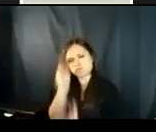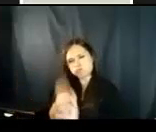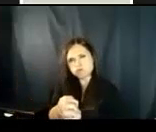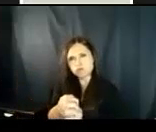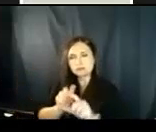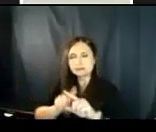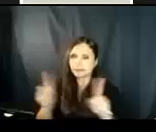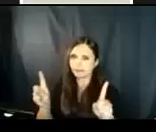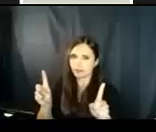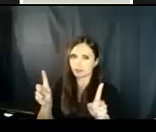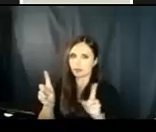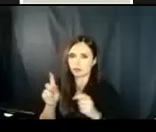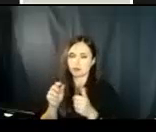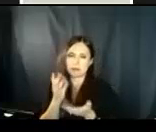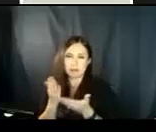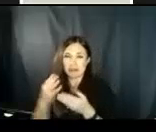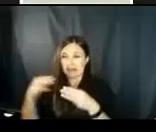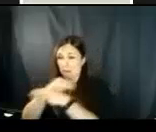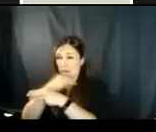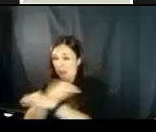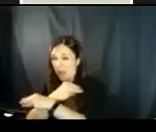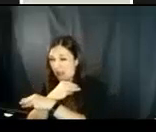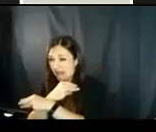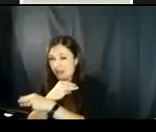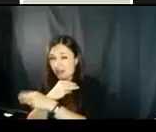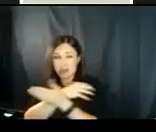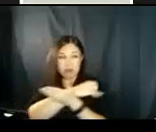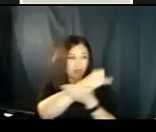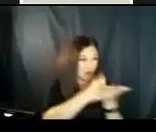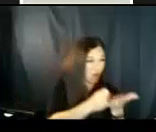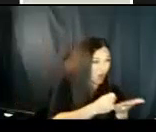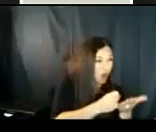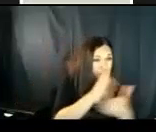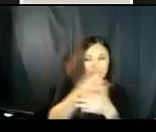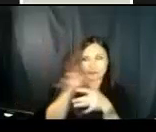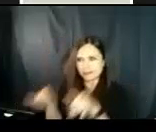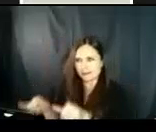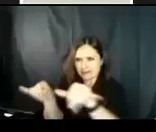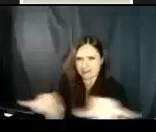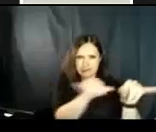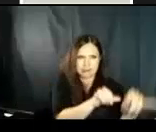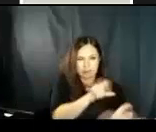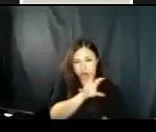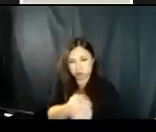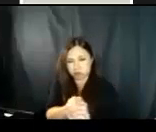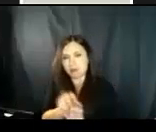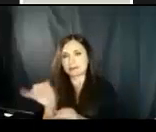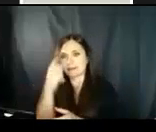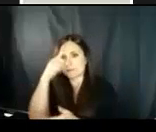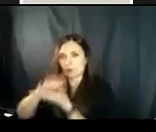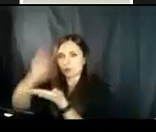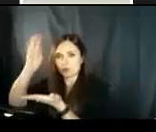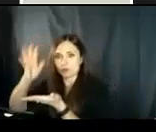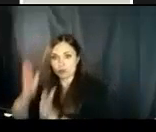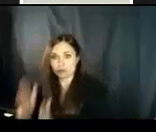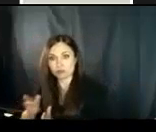a student in math might not be so engaging in art or music. And the same thing happened for our learners. So we need to